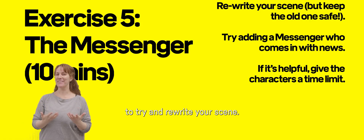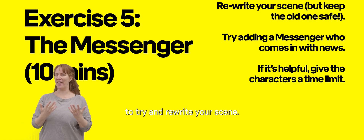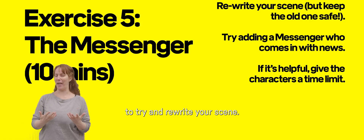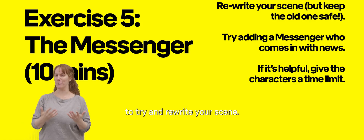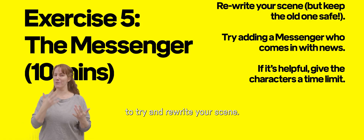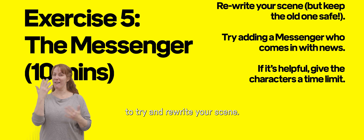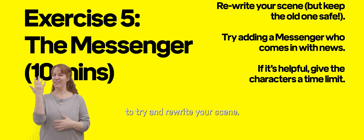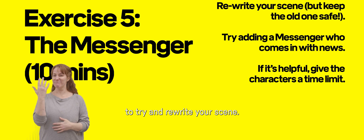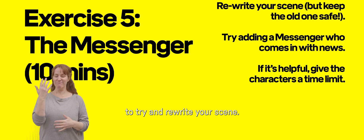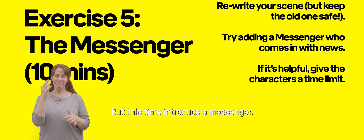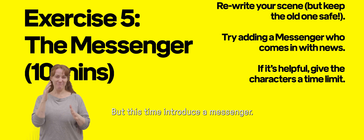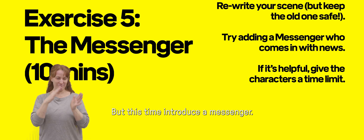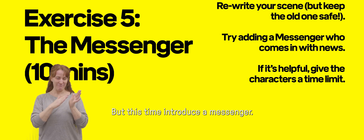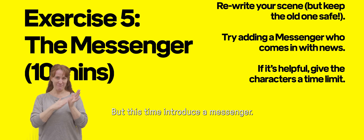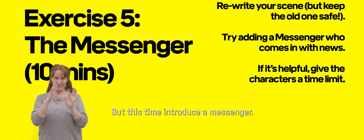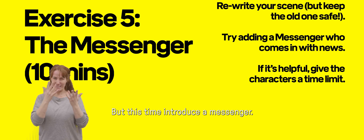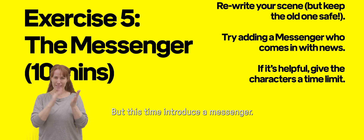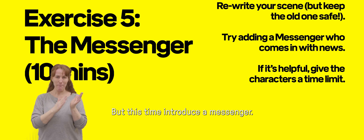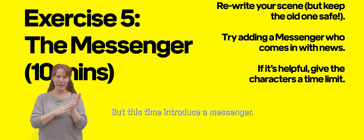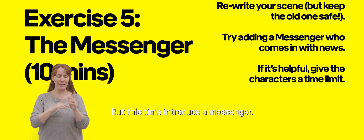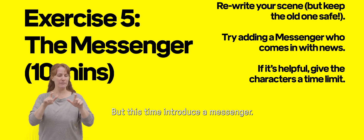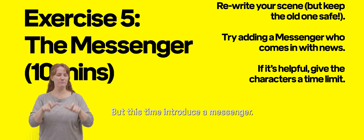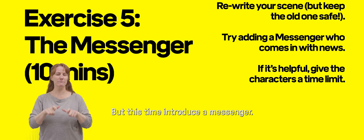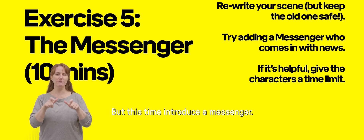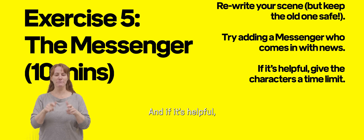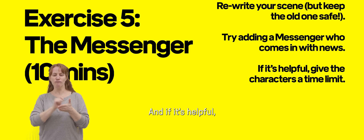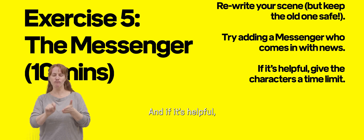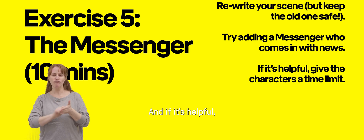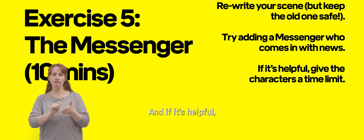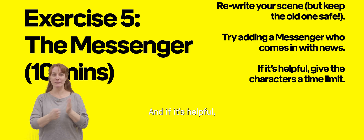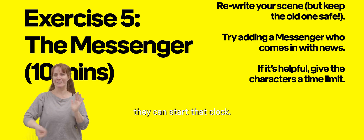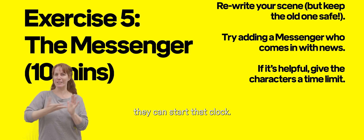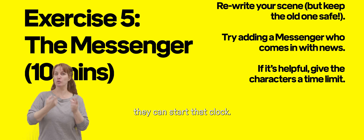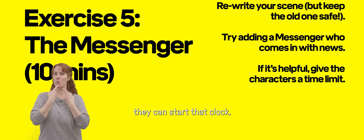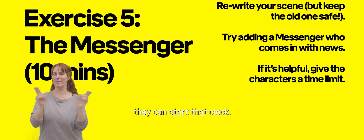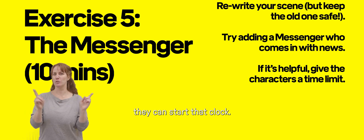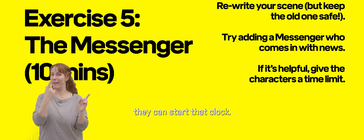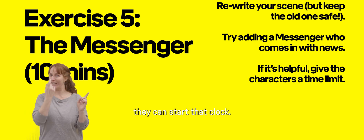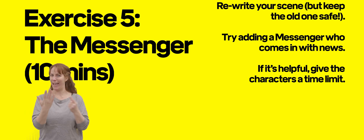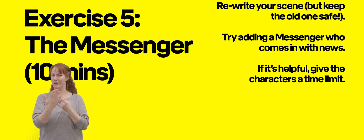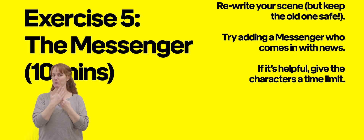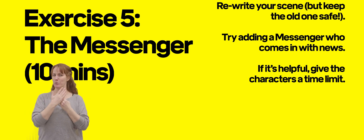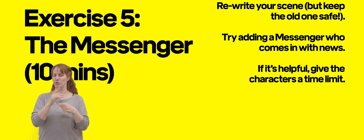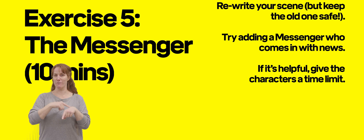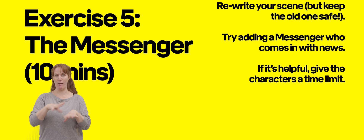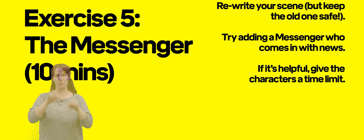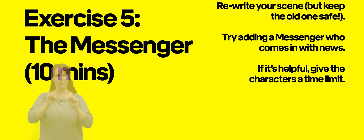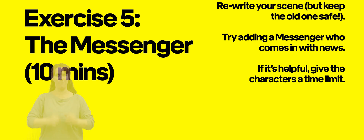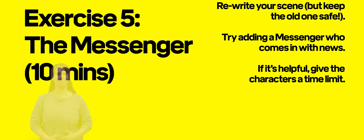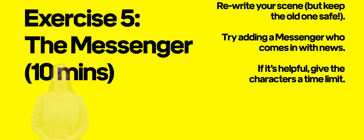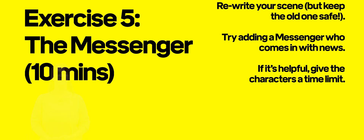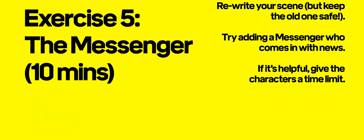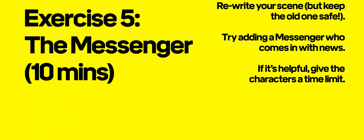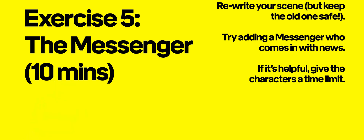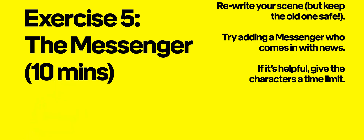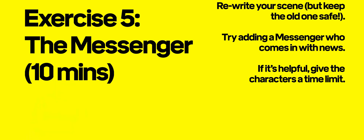minutes to try and rewrite your scene, but this time, introduce a messenger. And if it's helpful, they can start that clock.